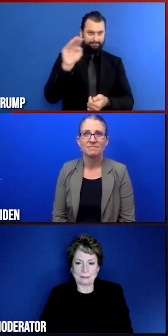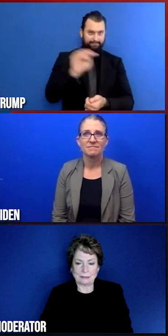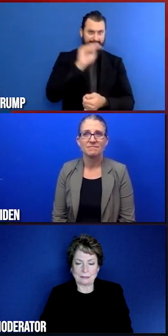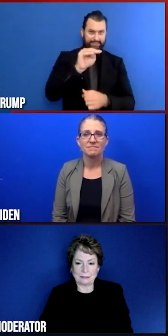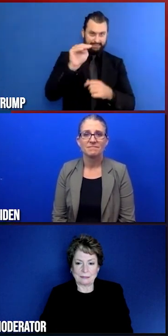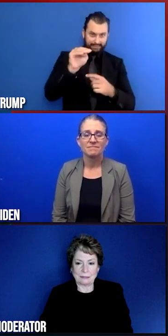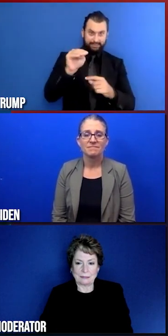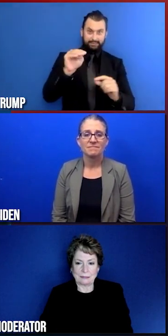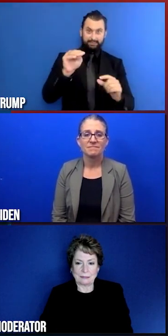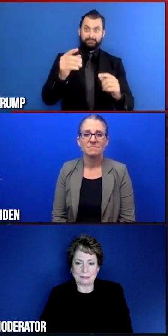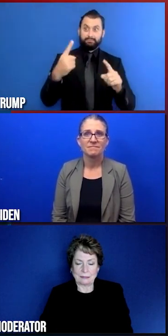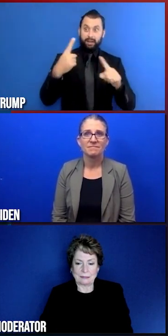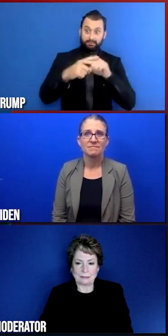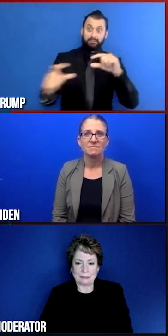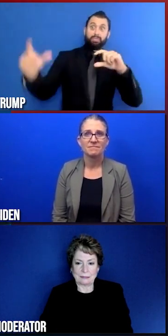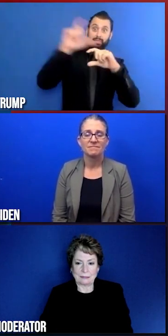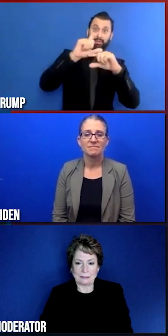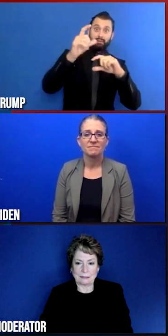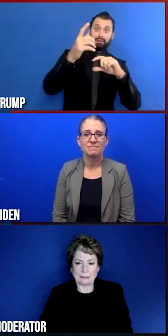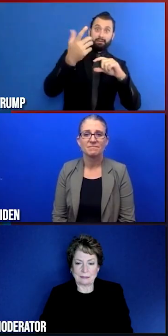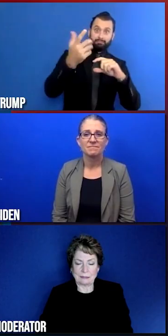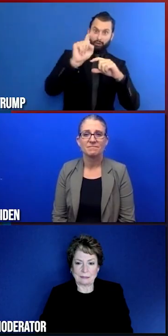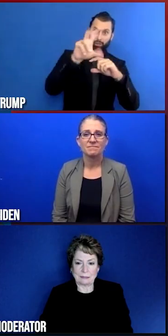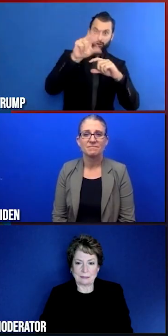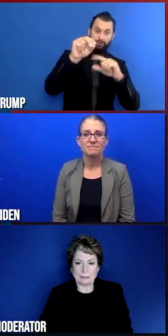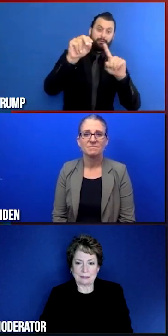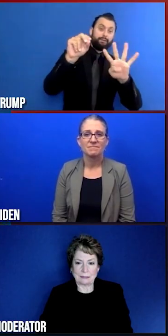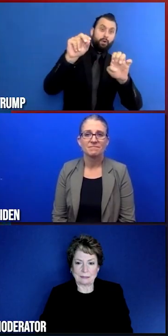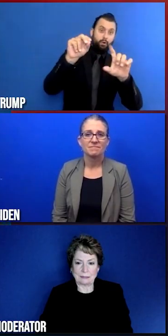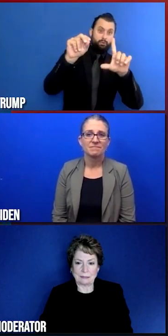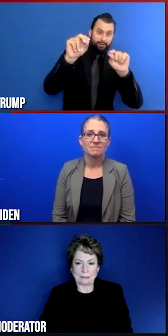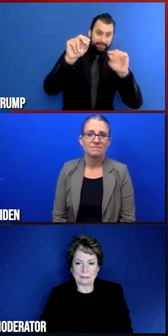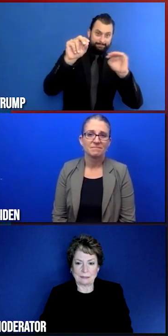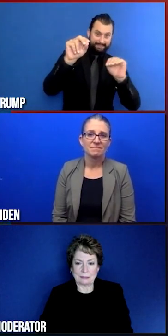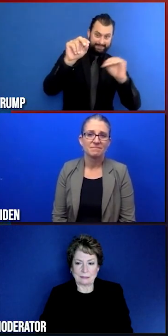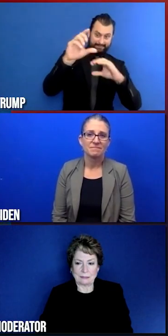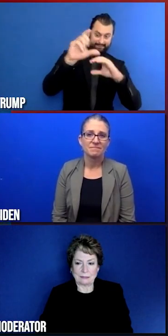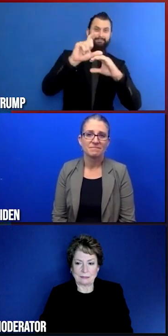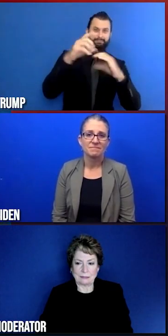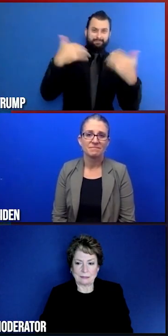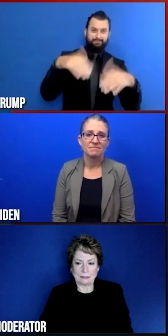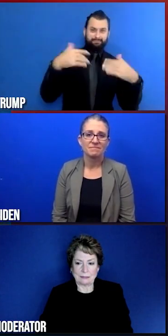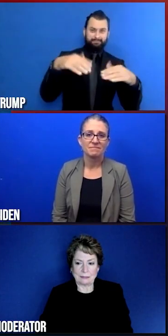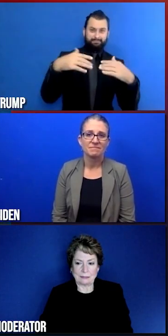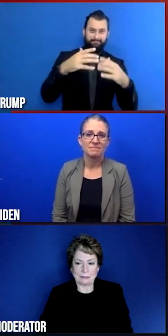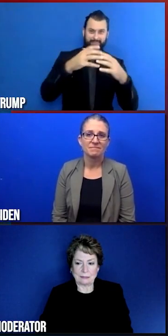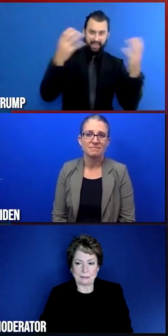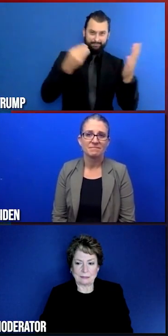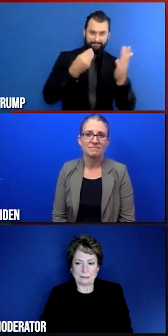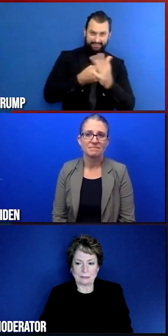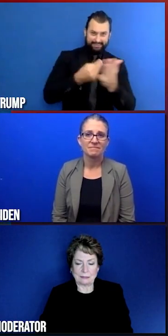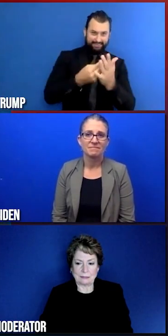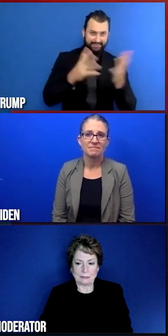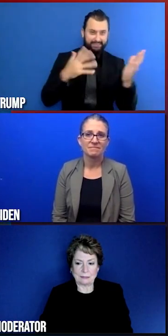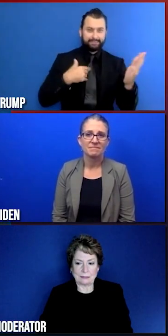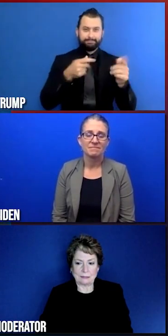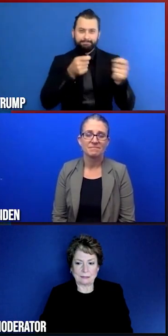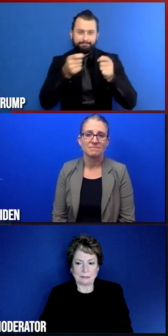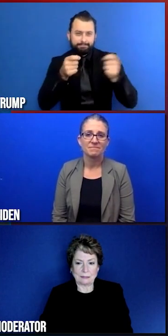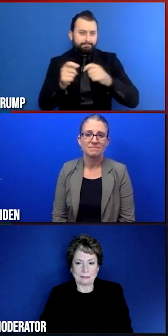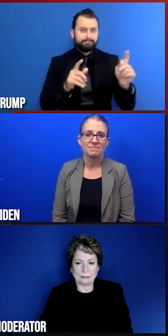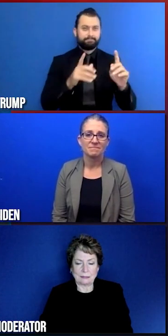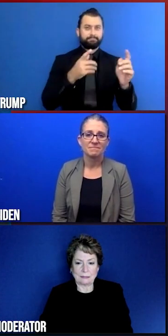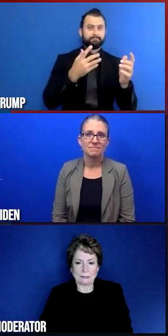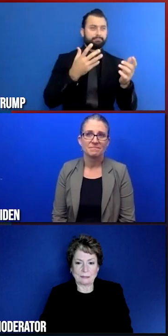nobody tougher on Russia than Donald Trump. And I'll tell you, they were so bad. They took over